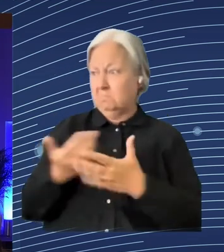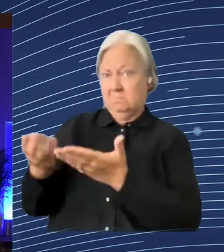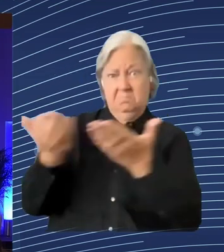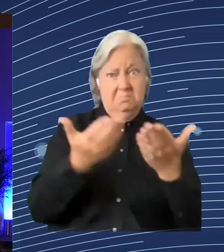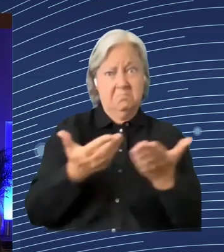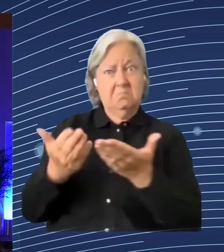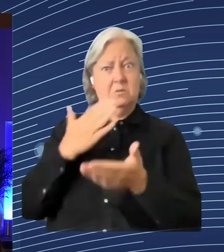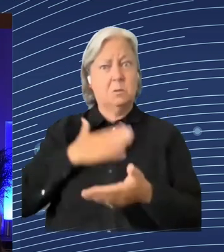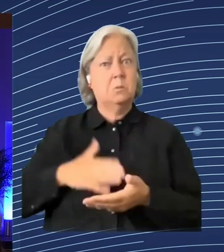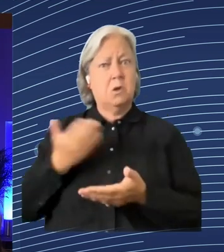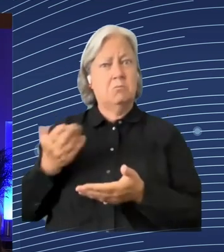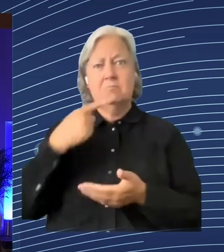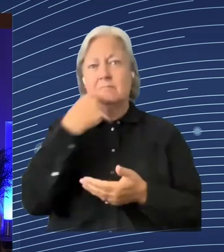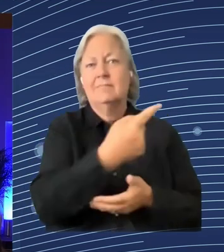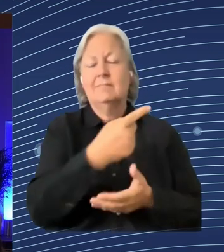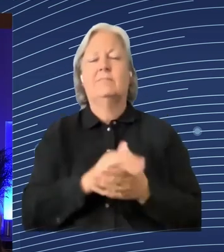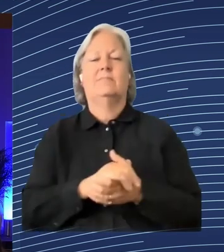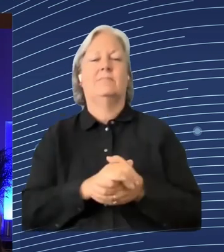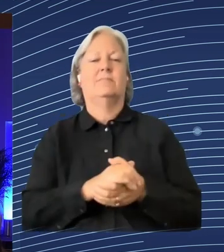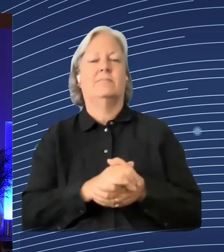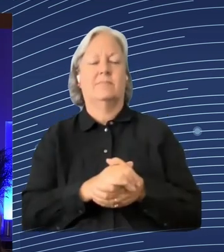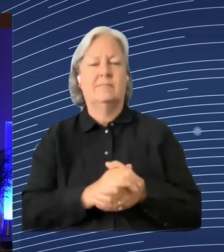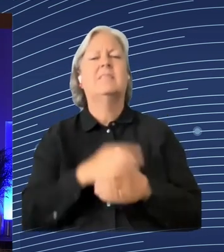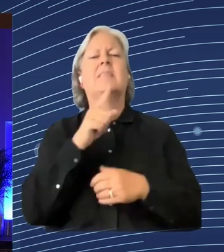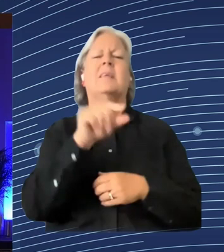is, What is an example of a bad database? Yeah.